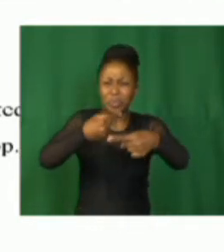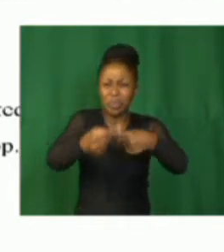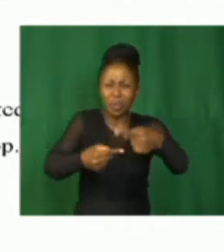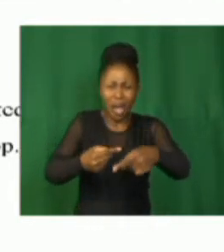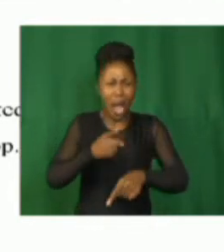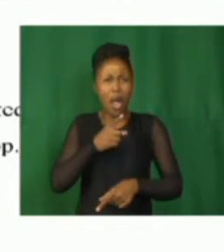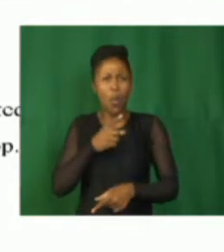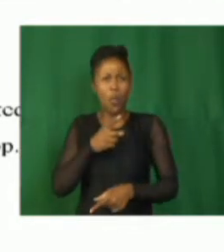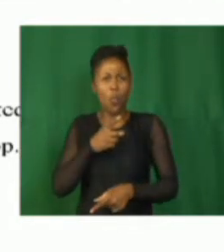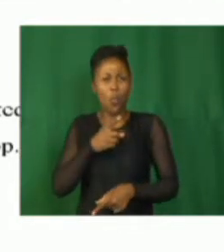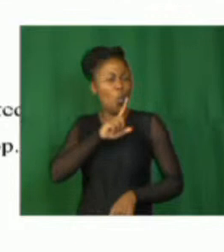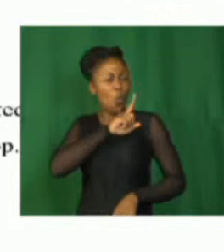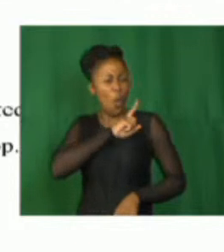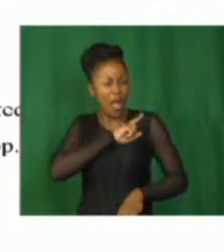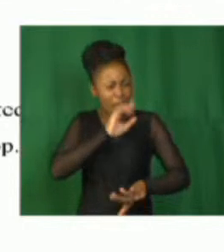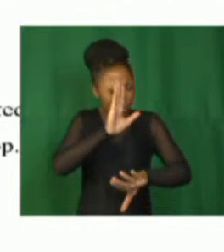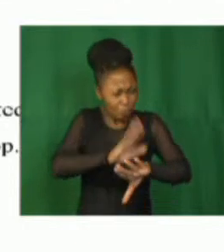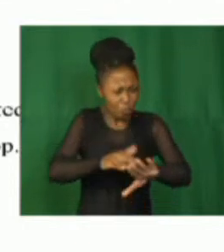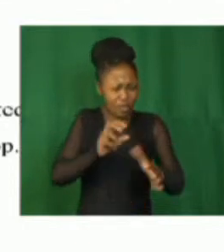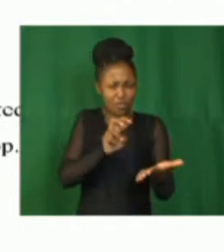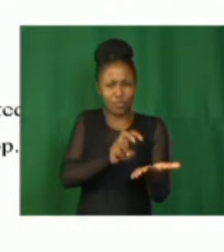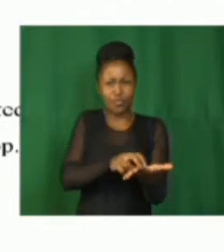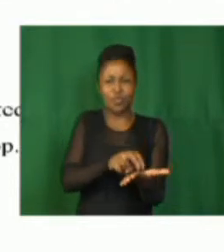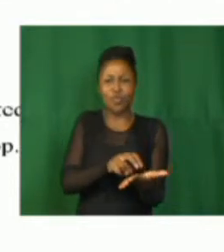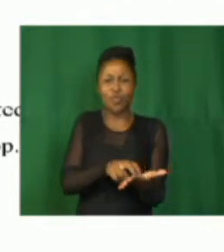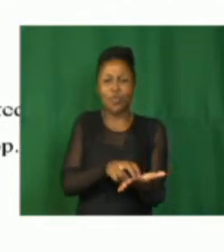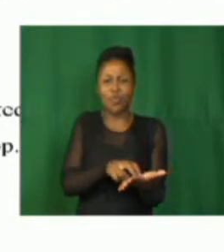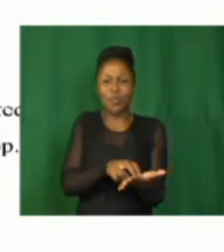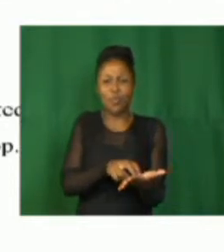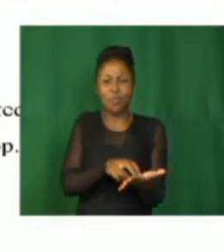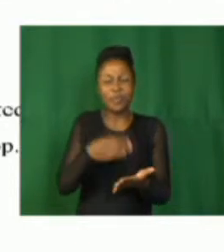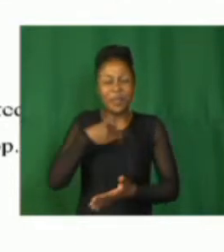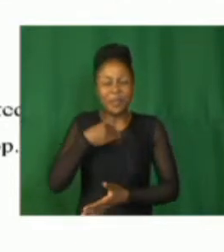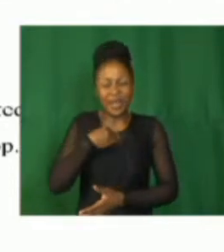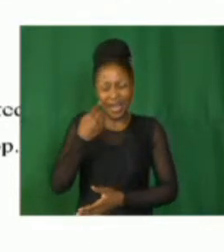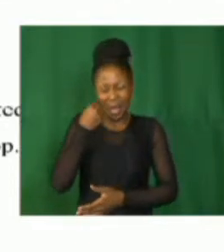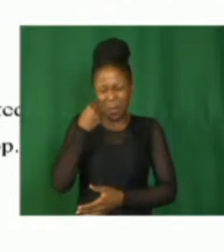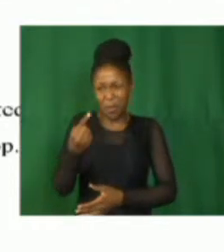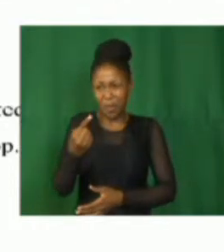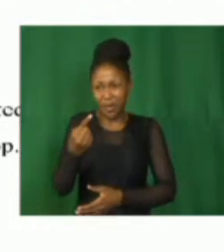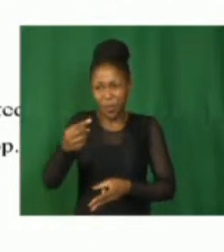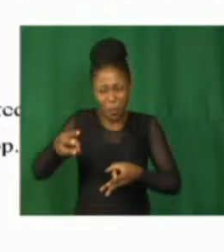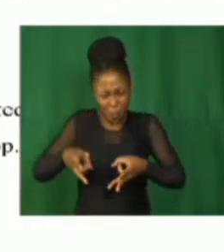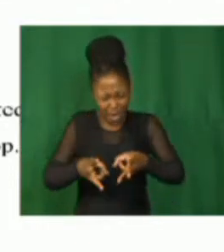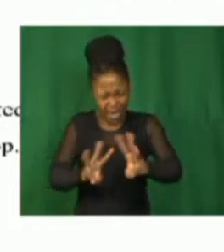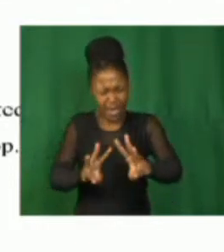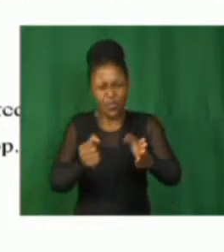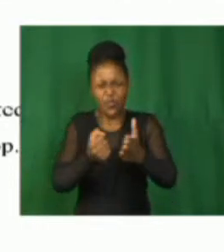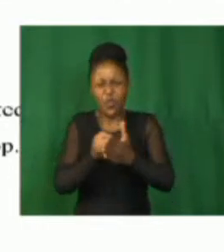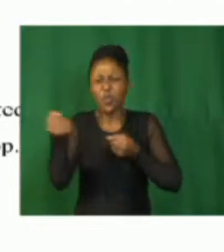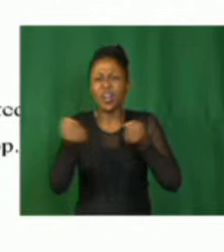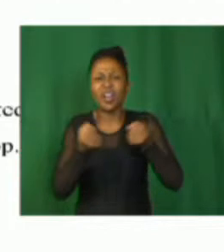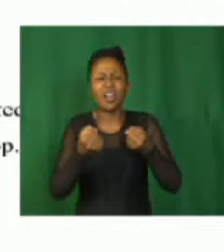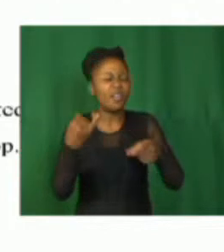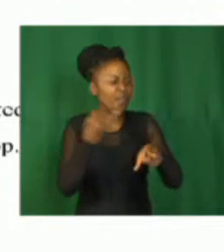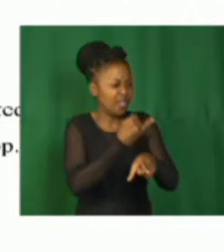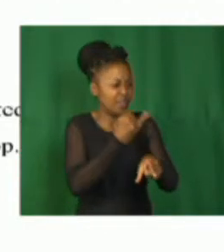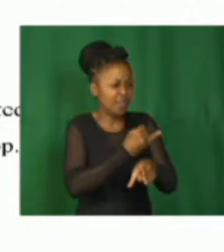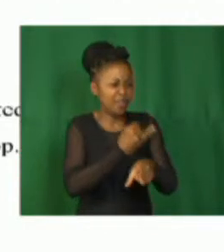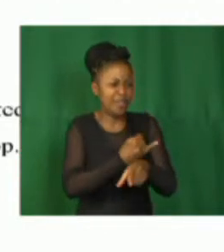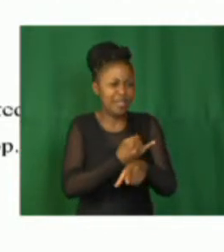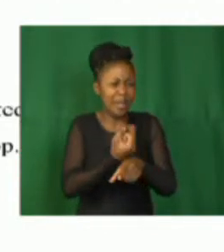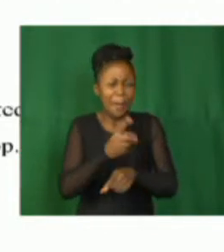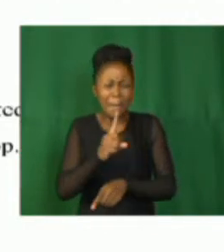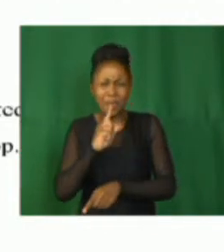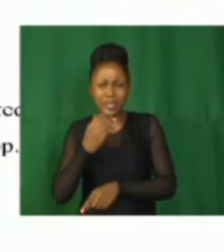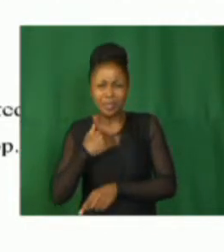destination. This was puzzling because the distance by car was quite short. I looked at the speedometer